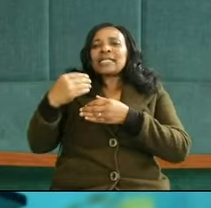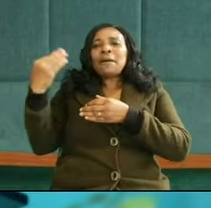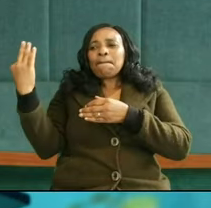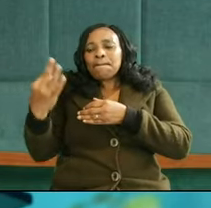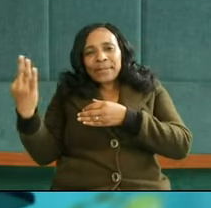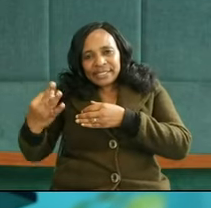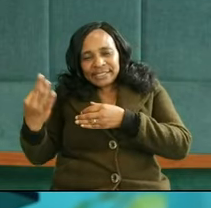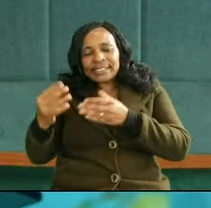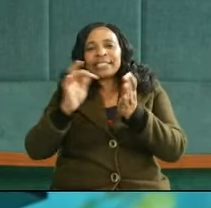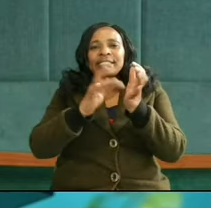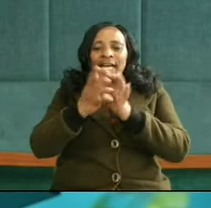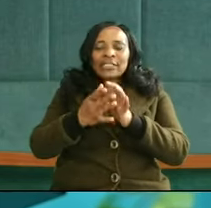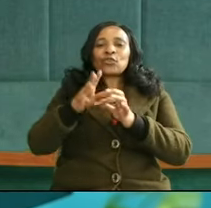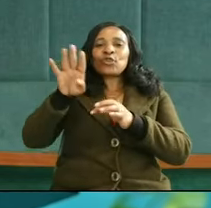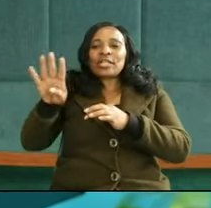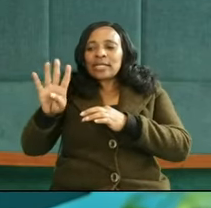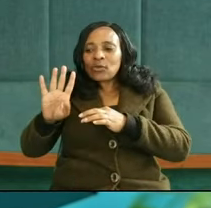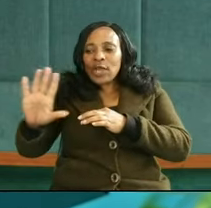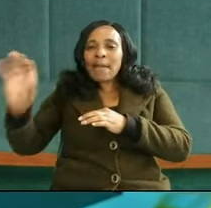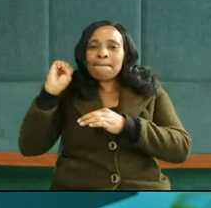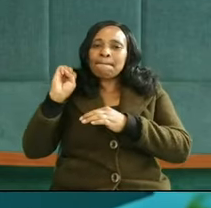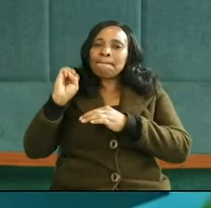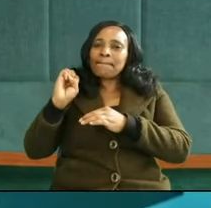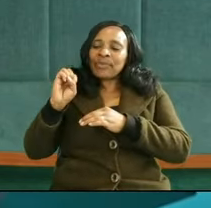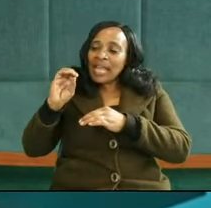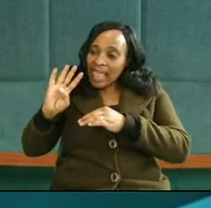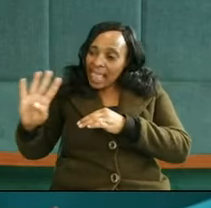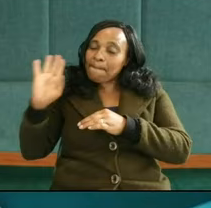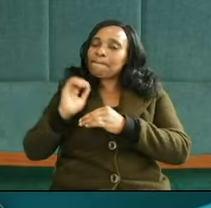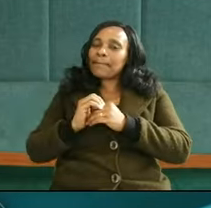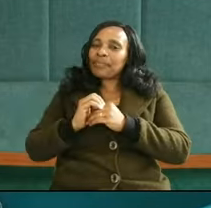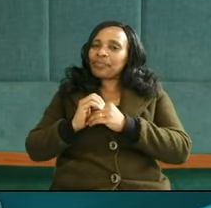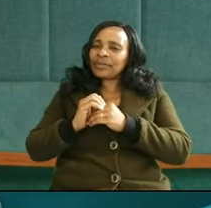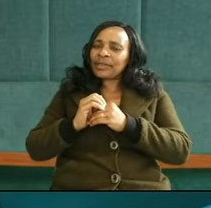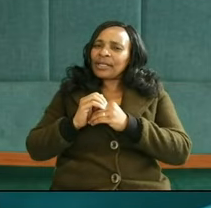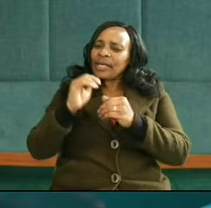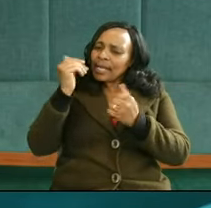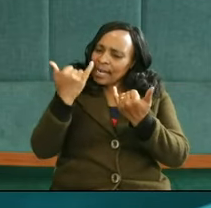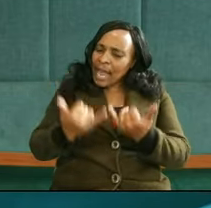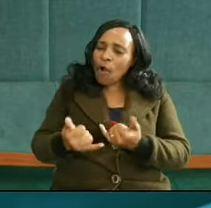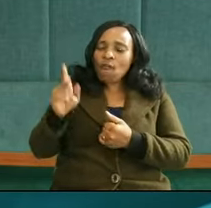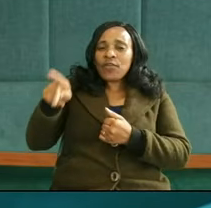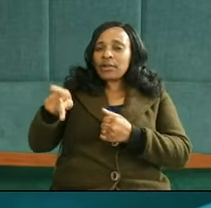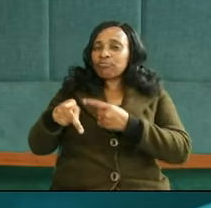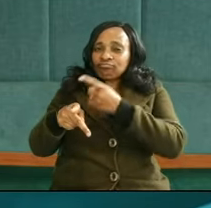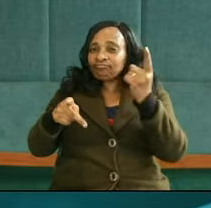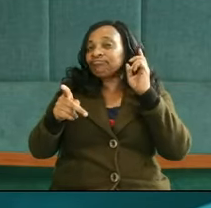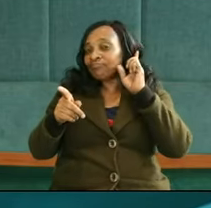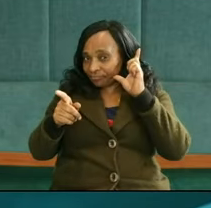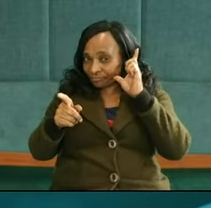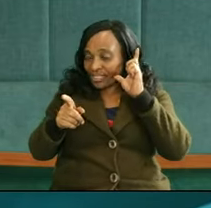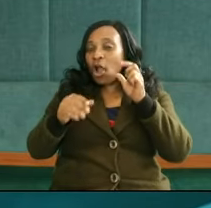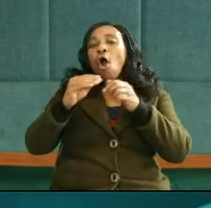Jesus to him. Philip, listen to me, children of God. The Bible says, opening his mouth,